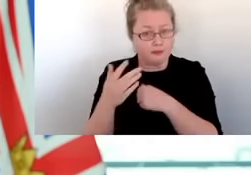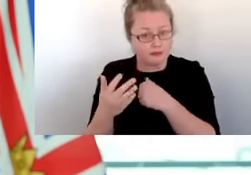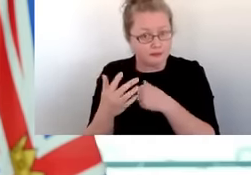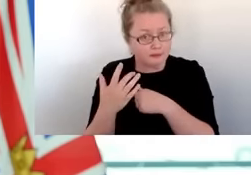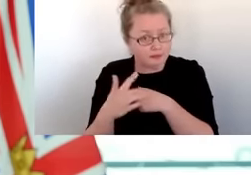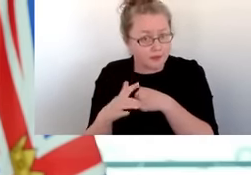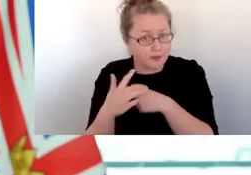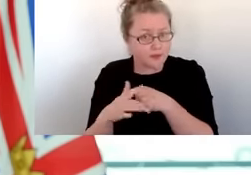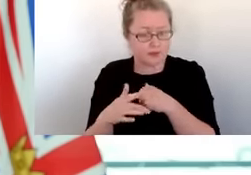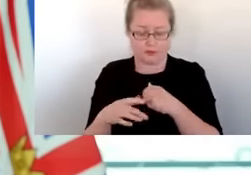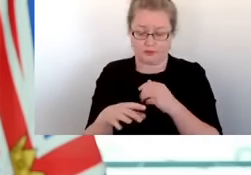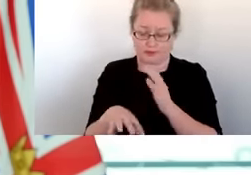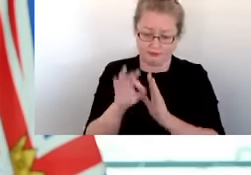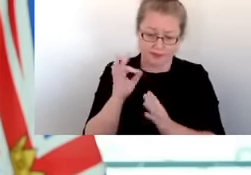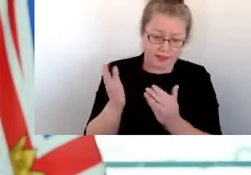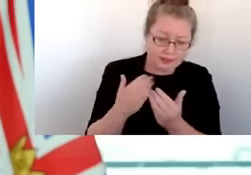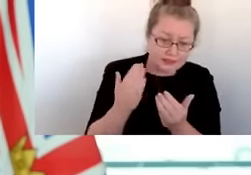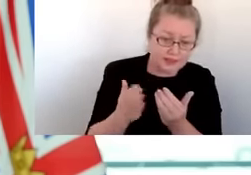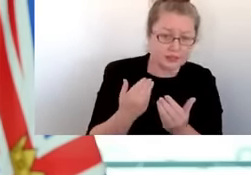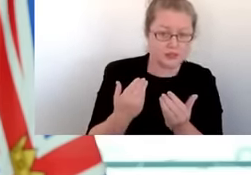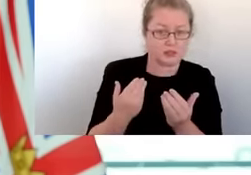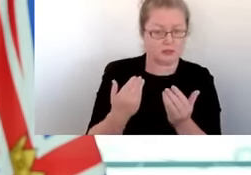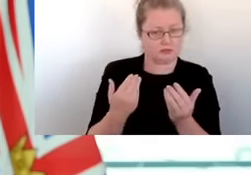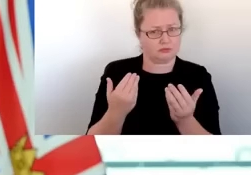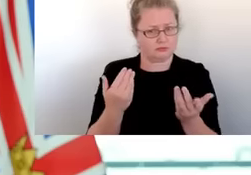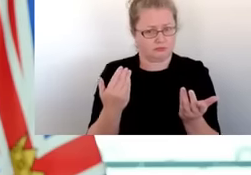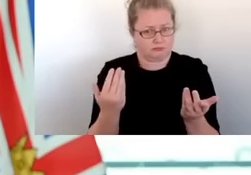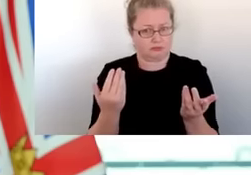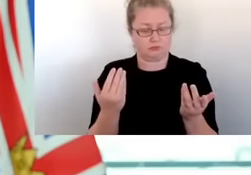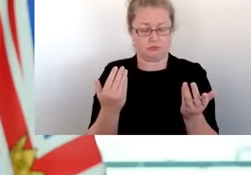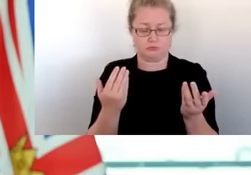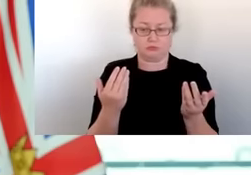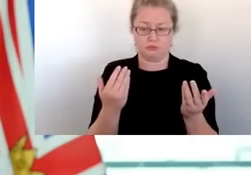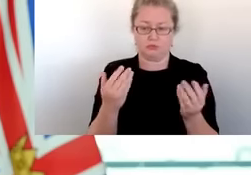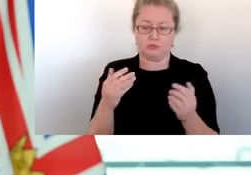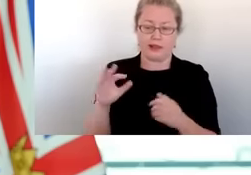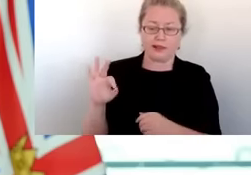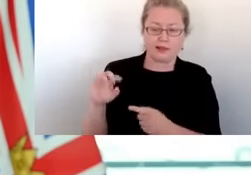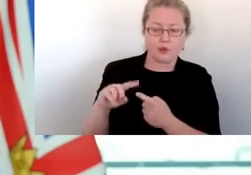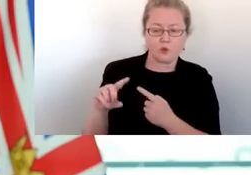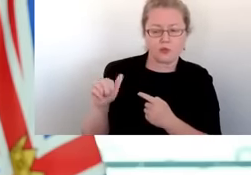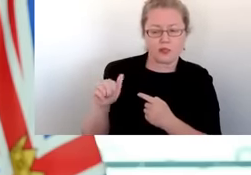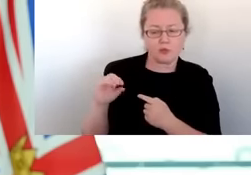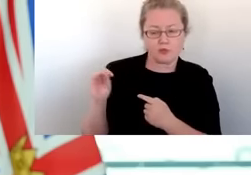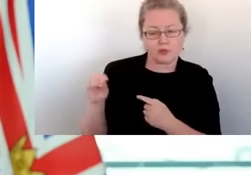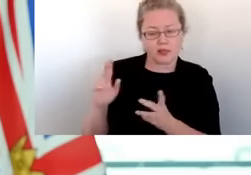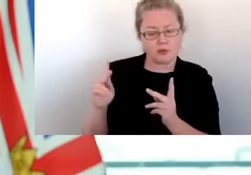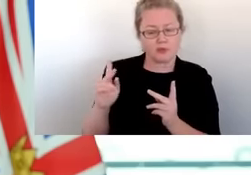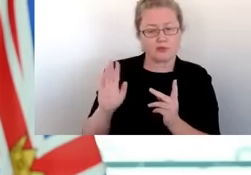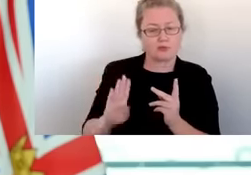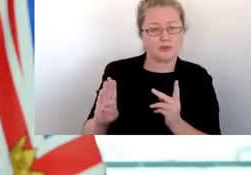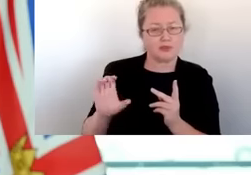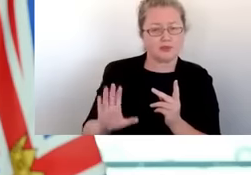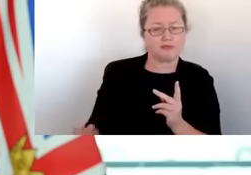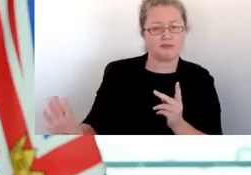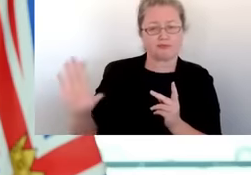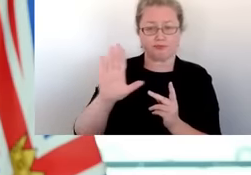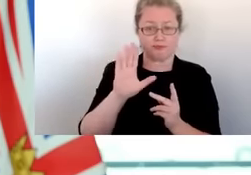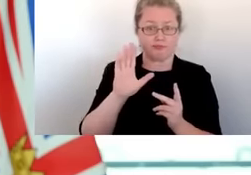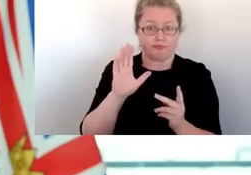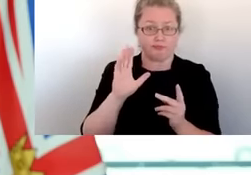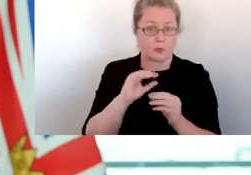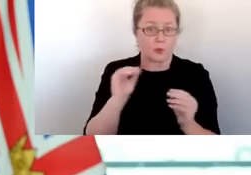available, easy to find, you never know what the reason is. Somebody who's among the 9 or 10% that are unvaccinated, why